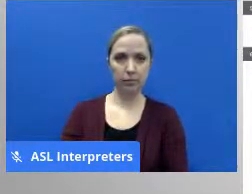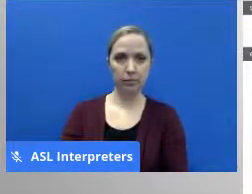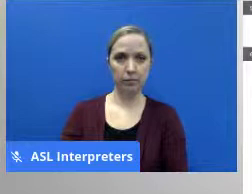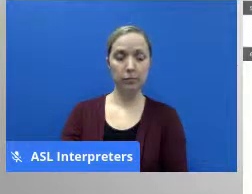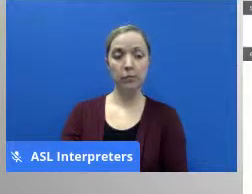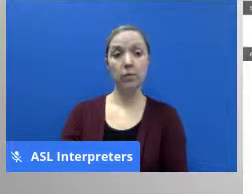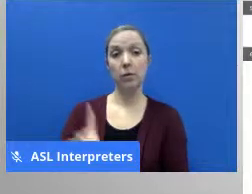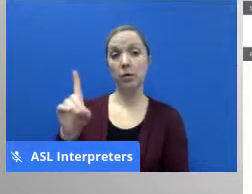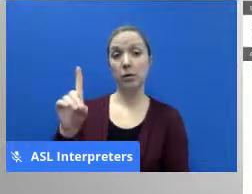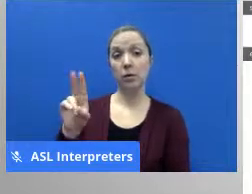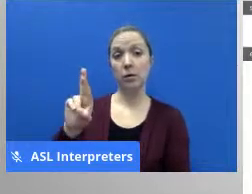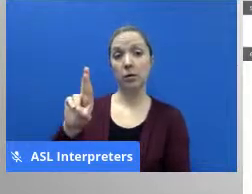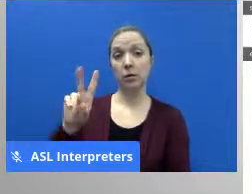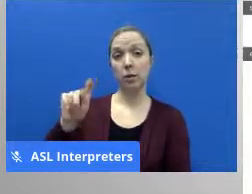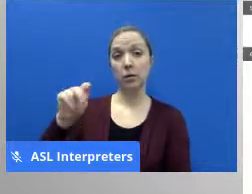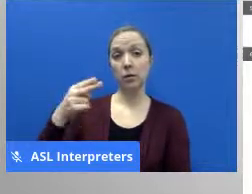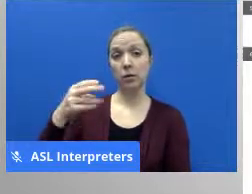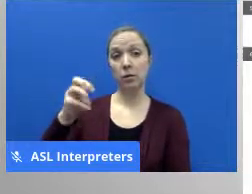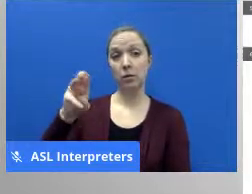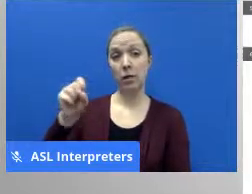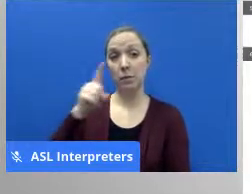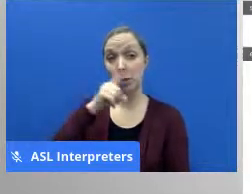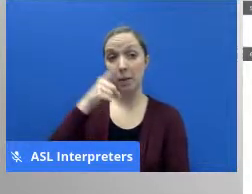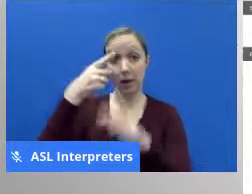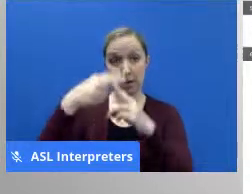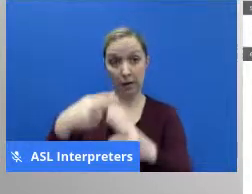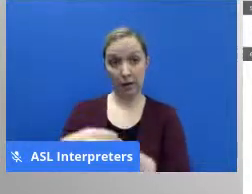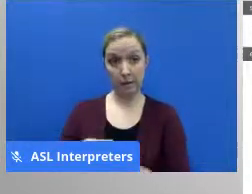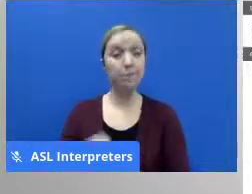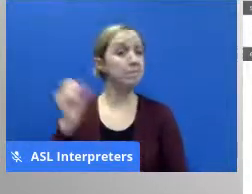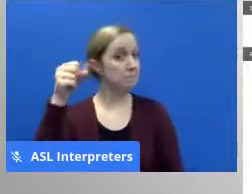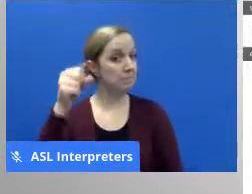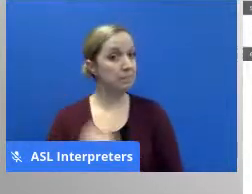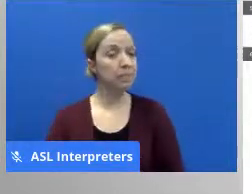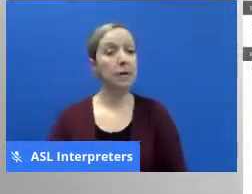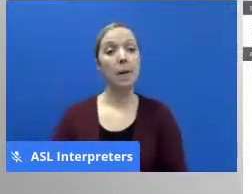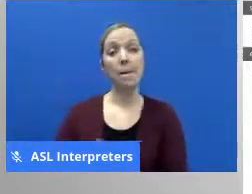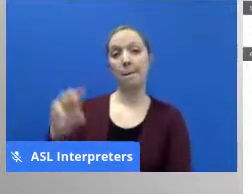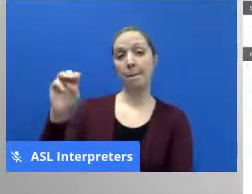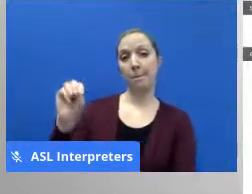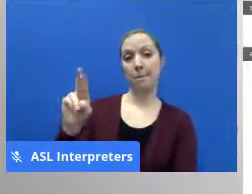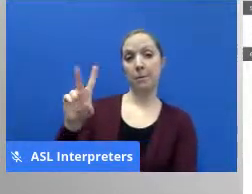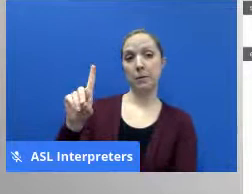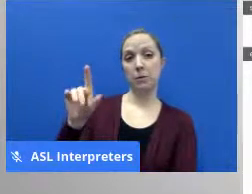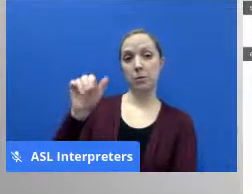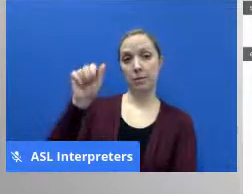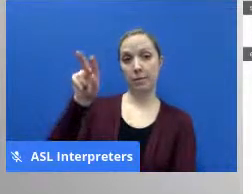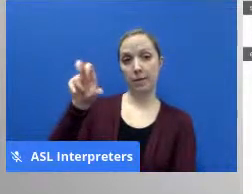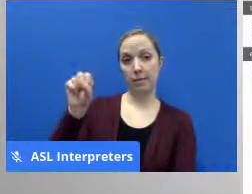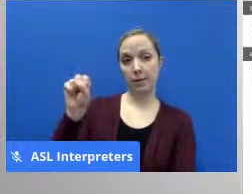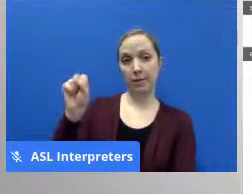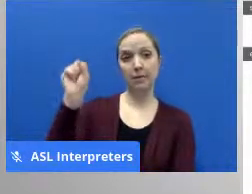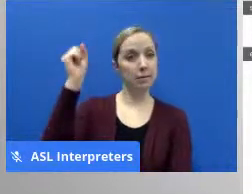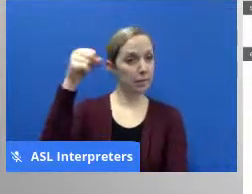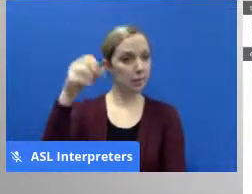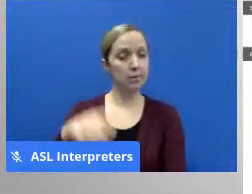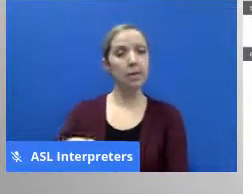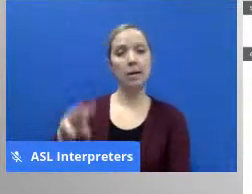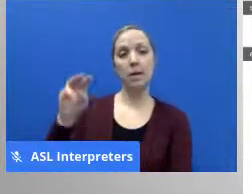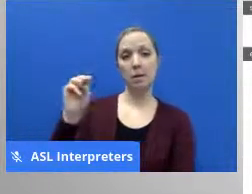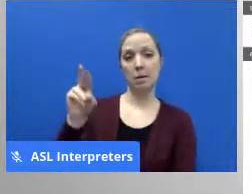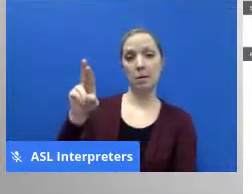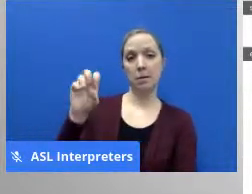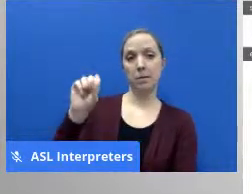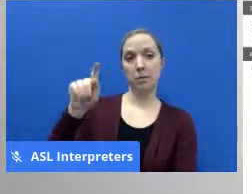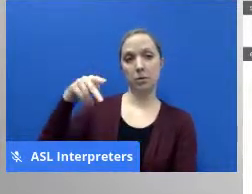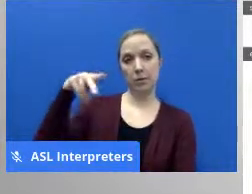Dr. Thomas, you mind doing the roll call? yes, ma'am. Mr. Davis, Yes. Mr. Stevens,